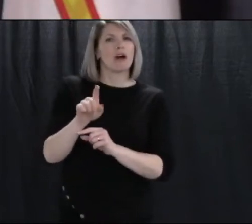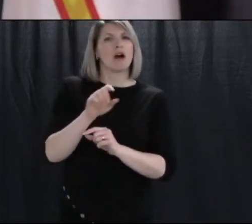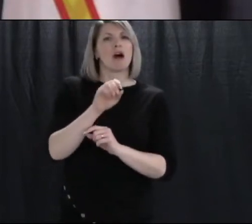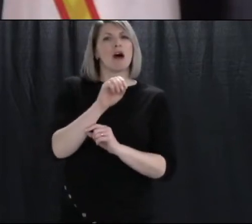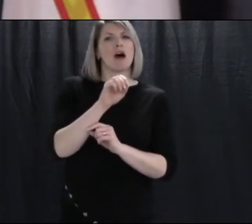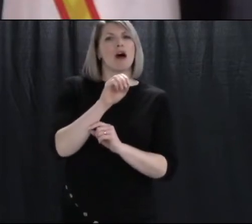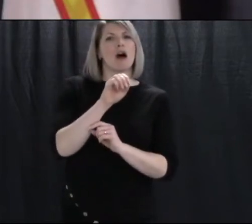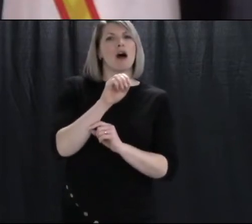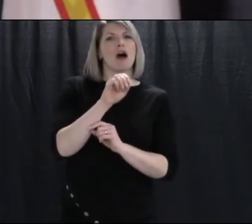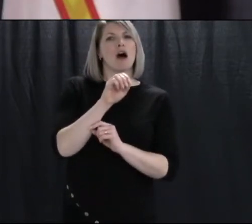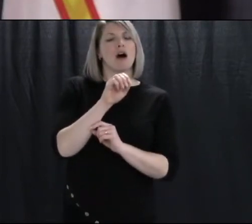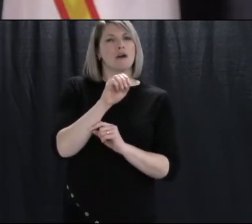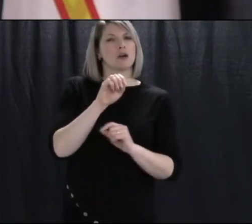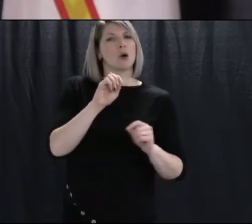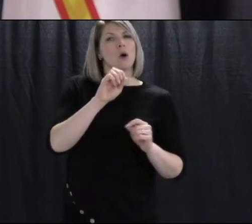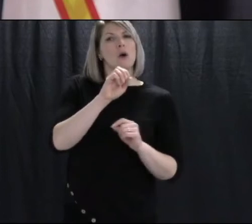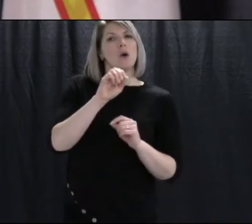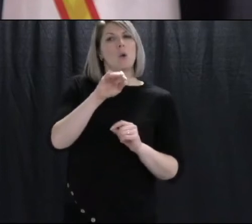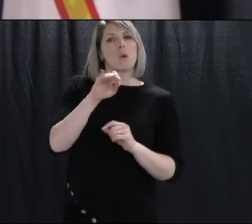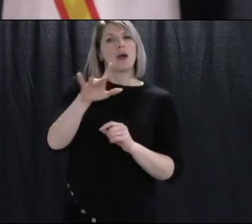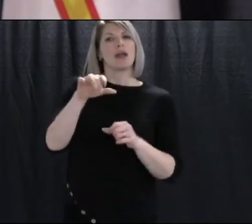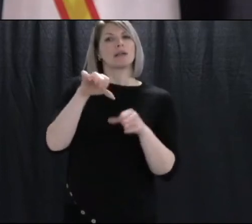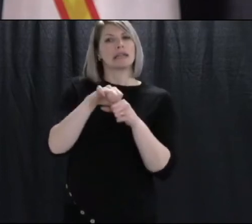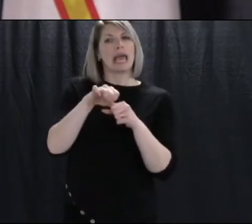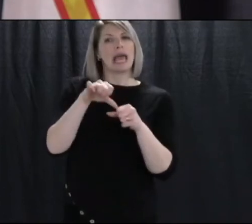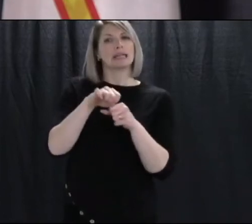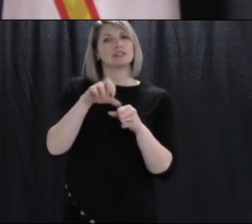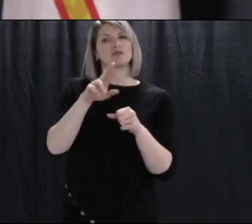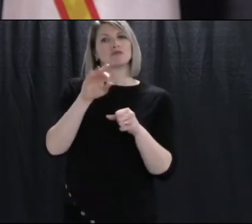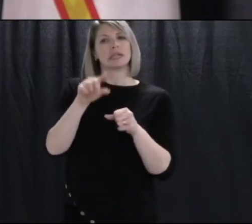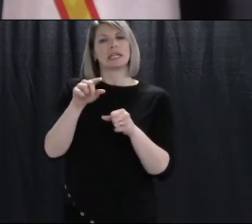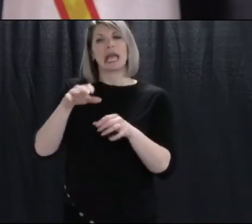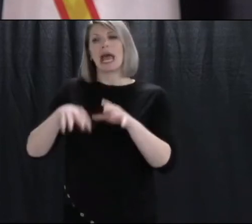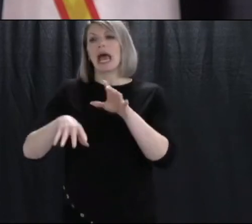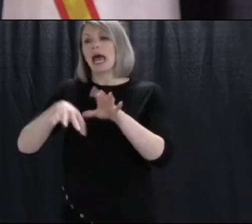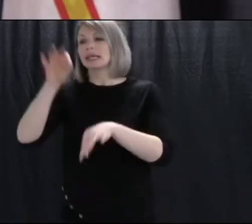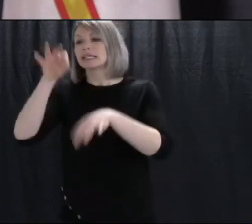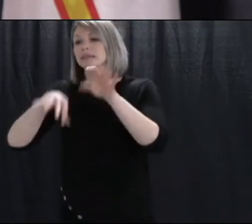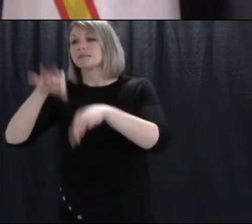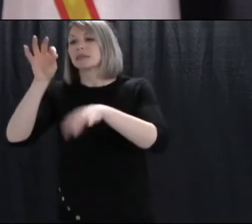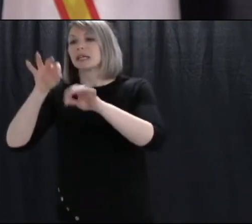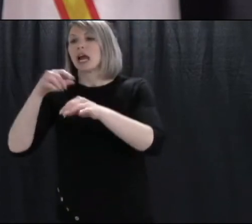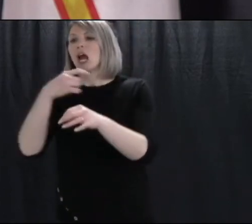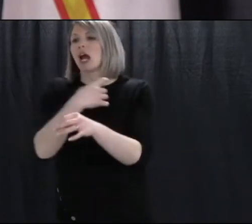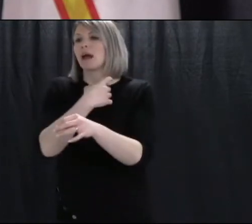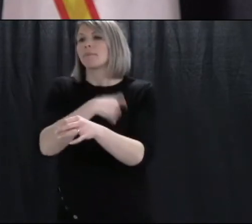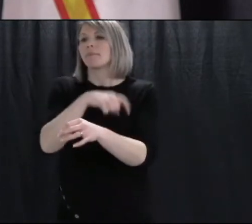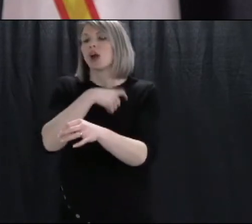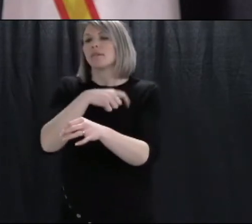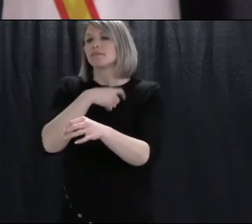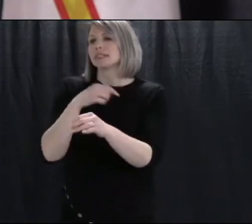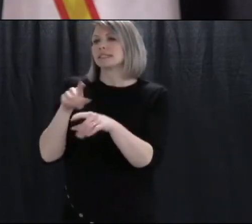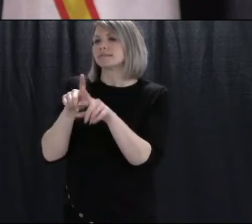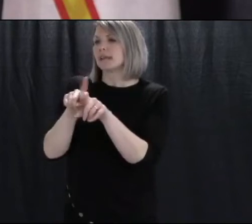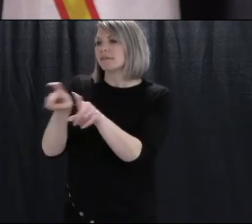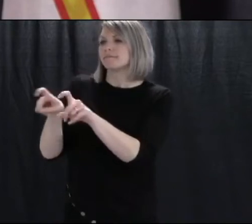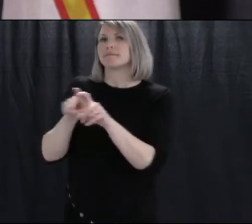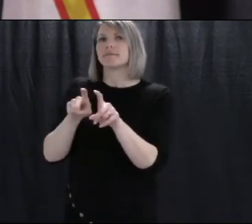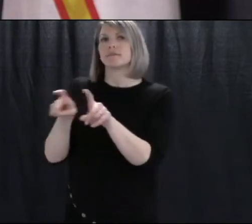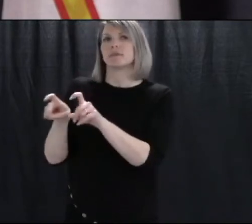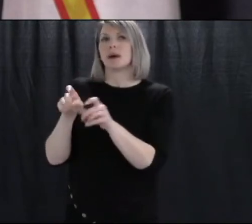with exploration, and if that's the case, go ahead. With the public consultation going on, the